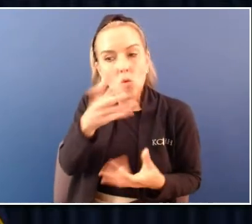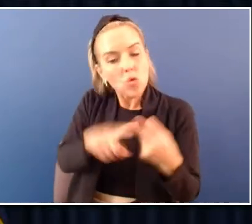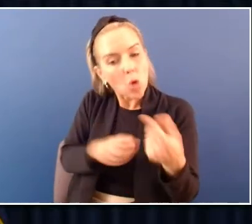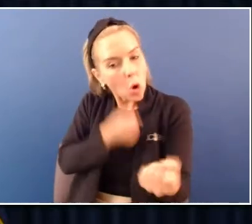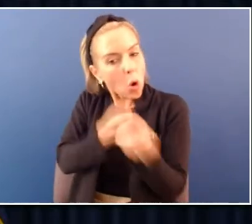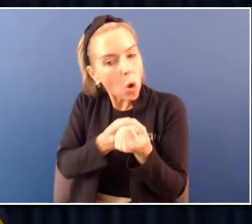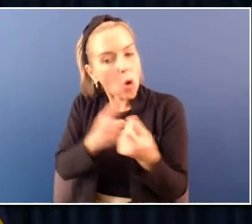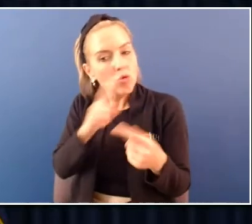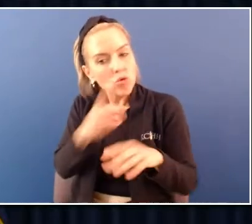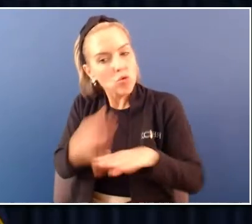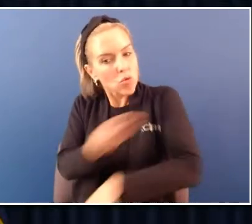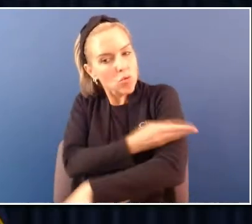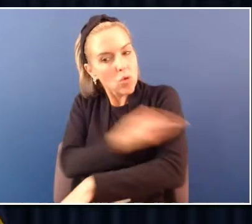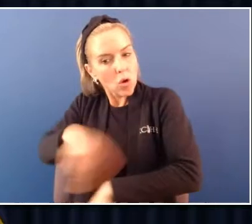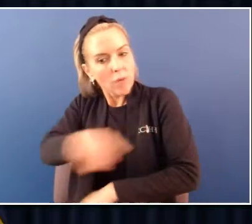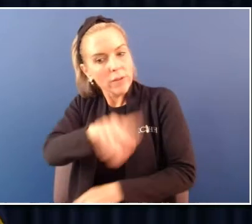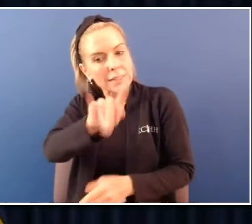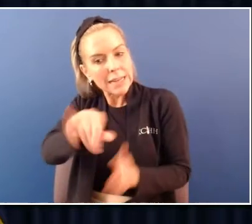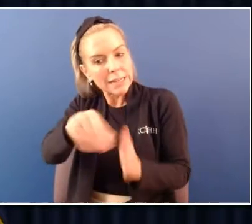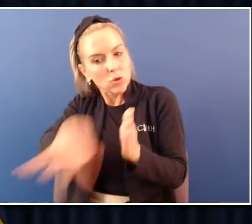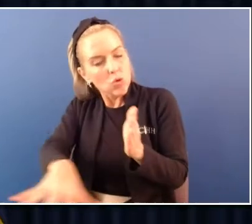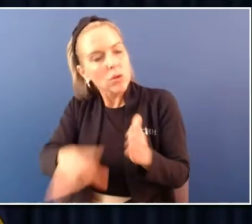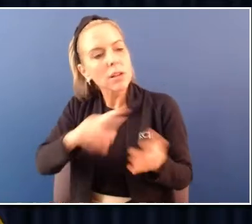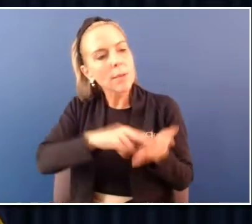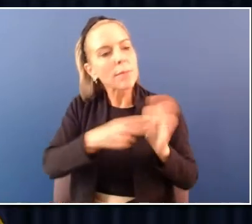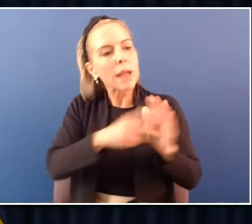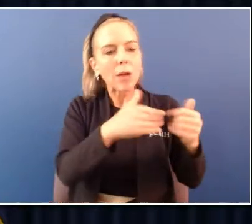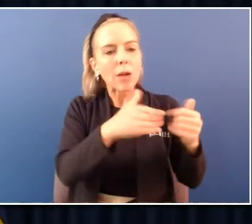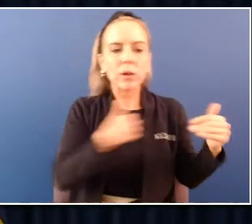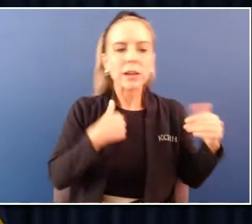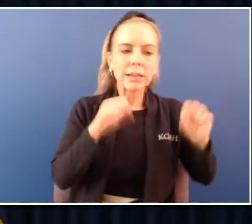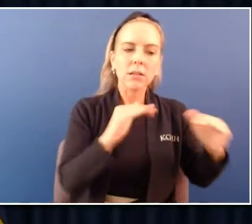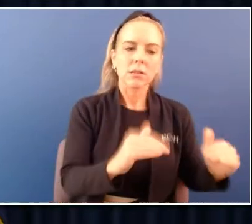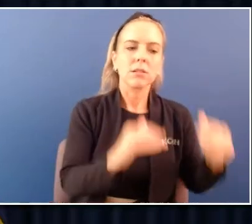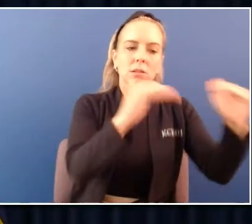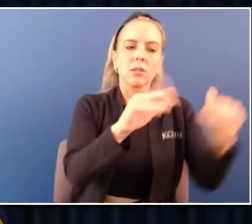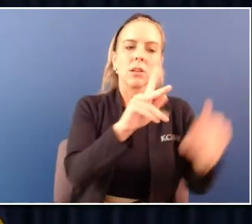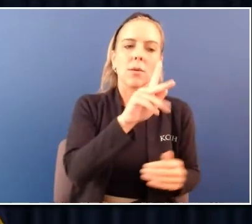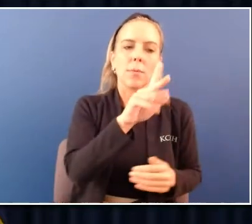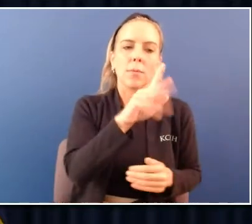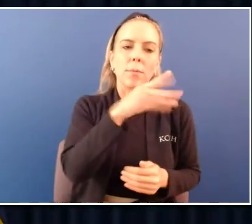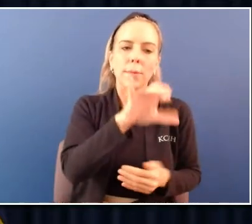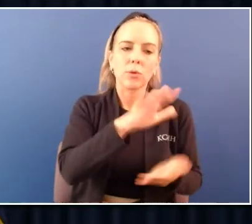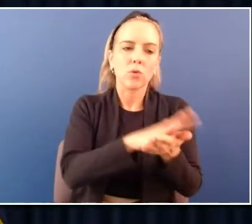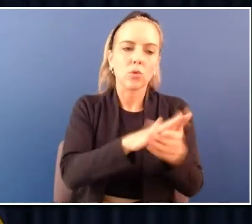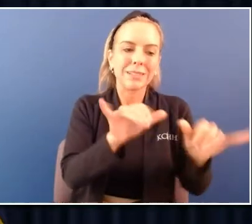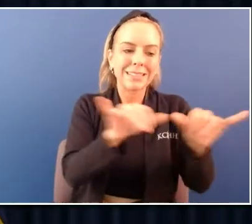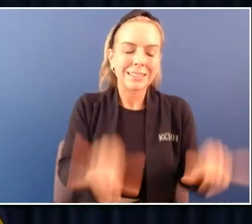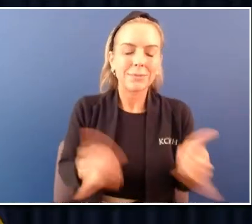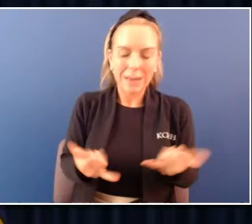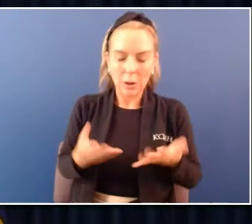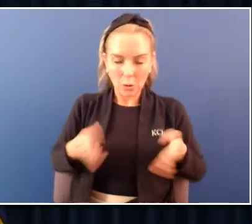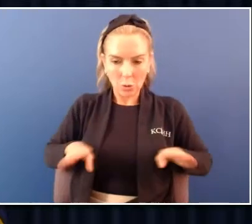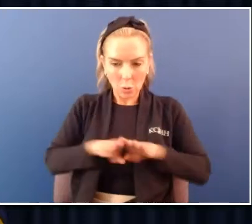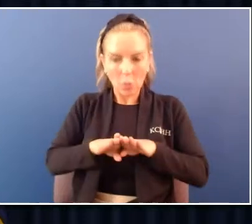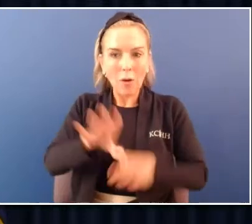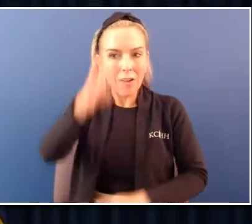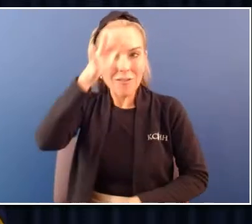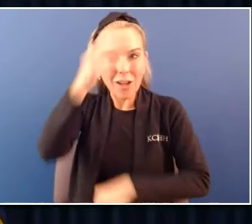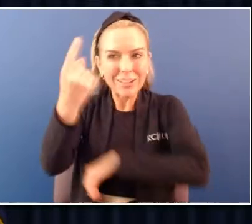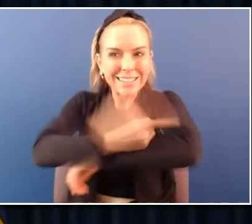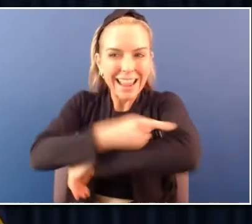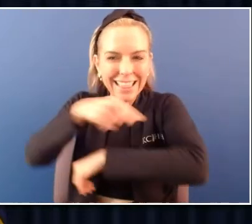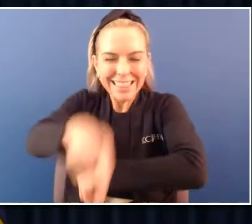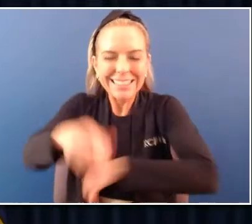students, let's talk about how we better that public school system. Okay, as we close, Father's Day is this